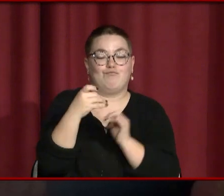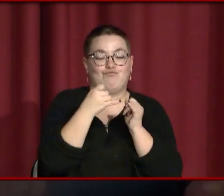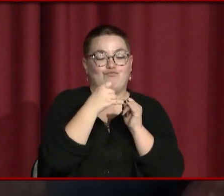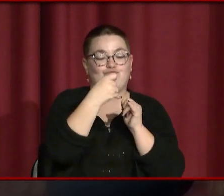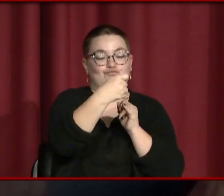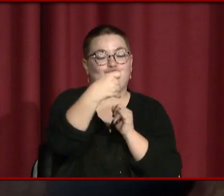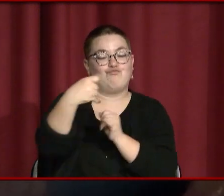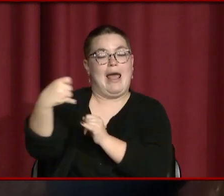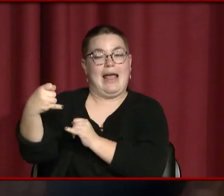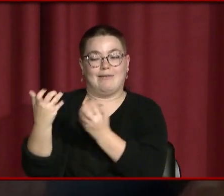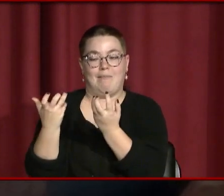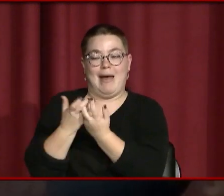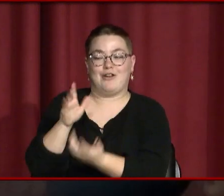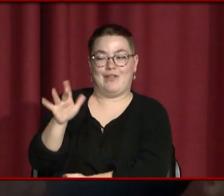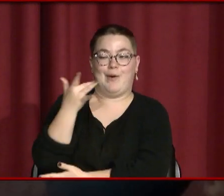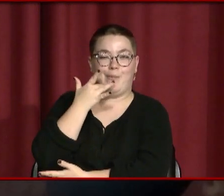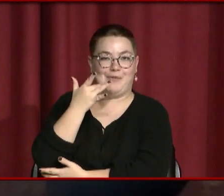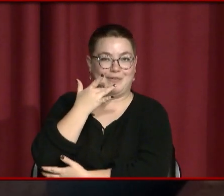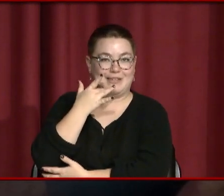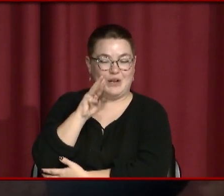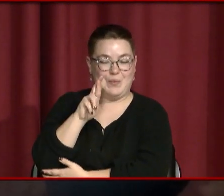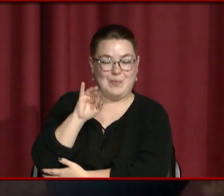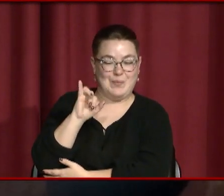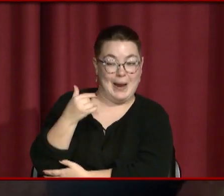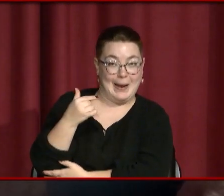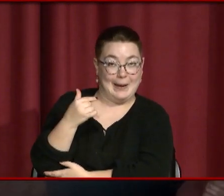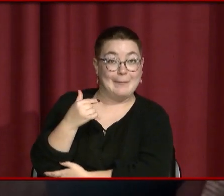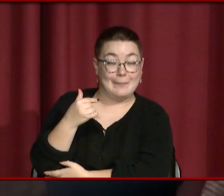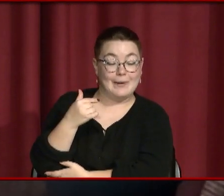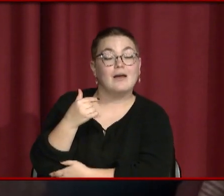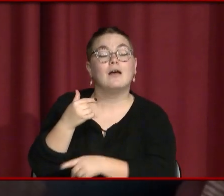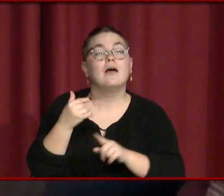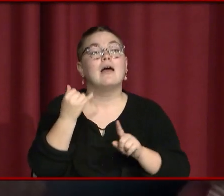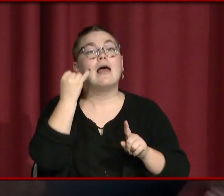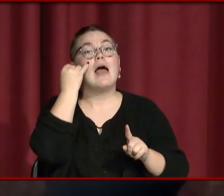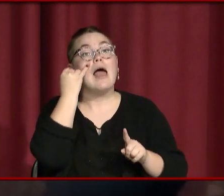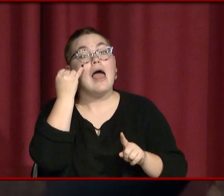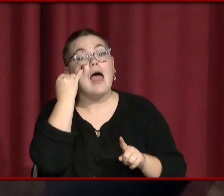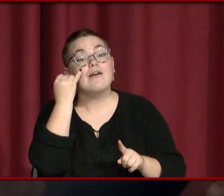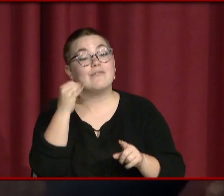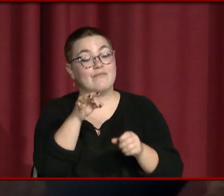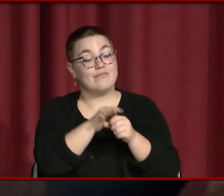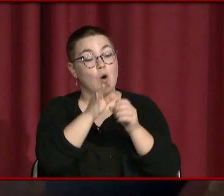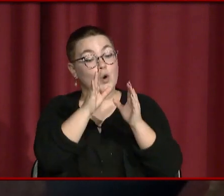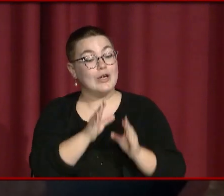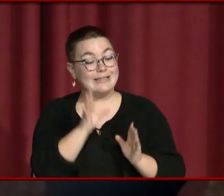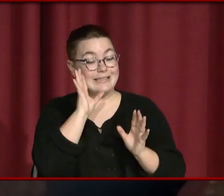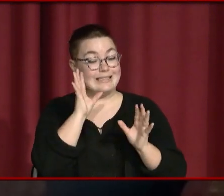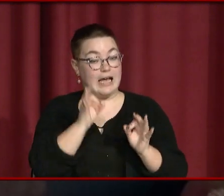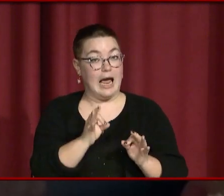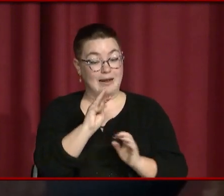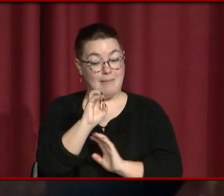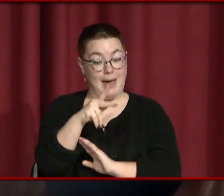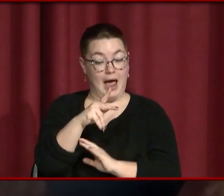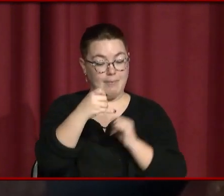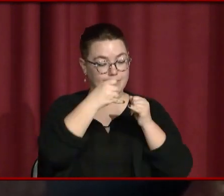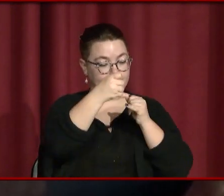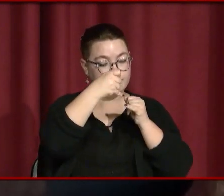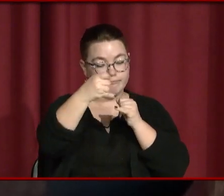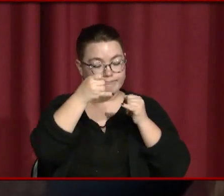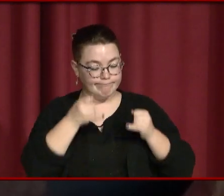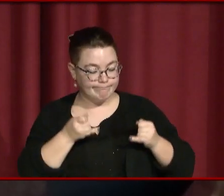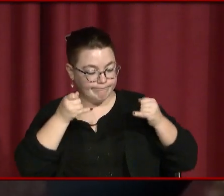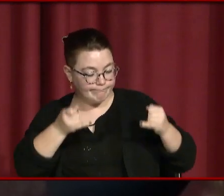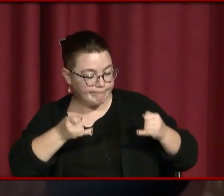the exact thing that will change when we are able to have voters draw the lines so that politicians